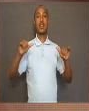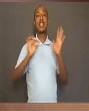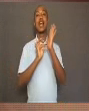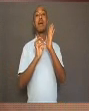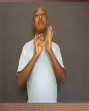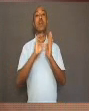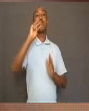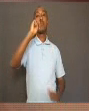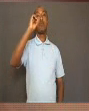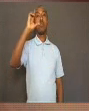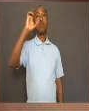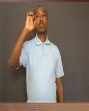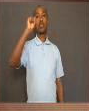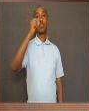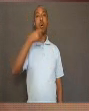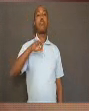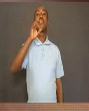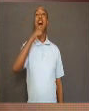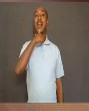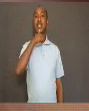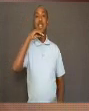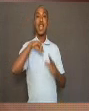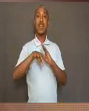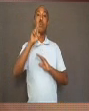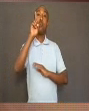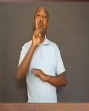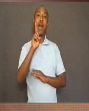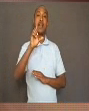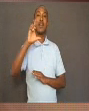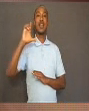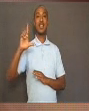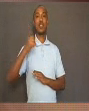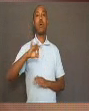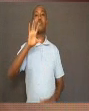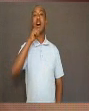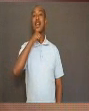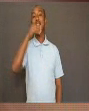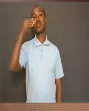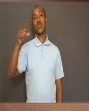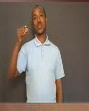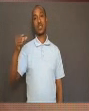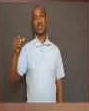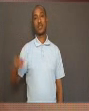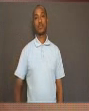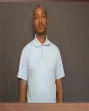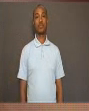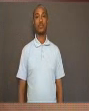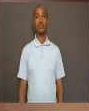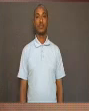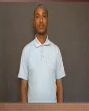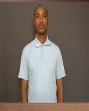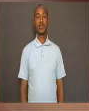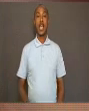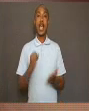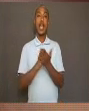number of moles of the acid in 1 liter of acid solution.